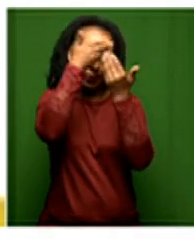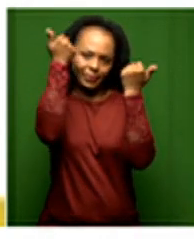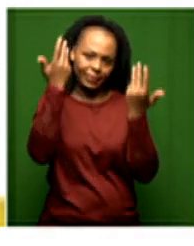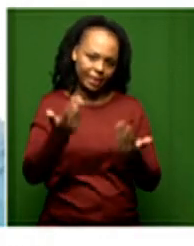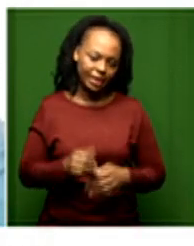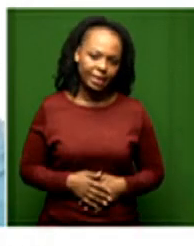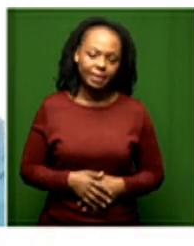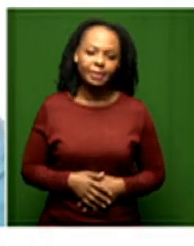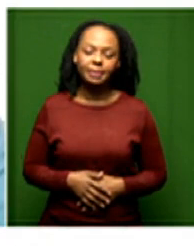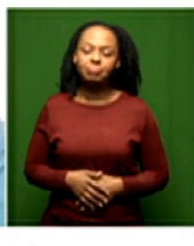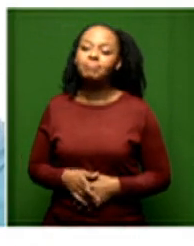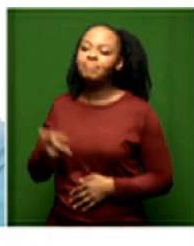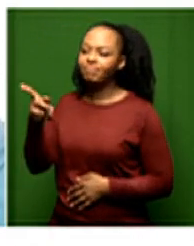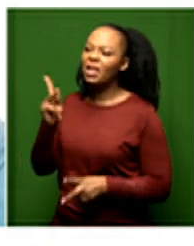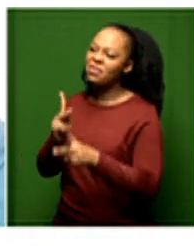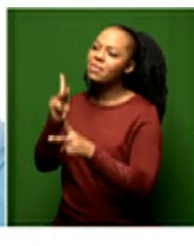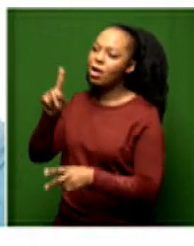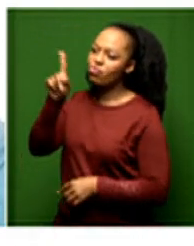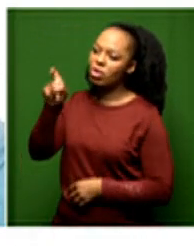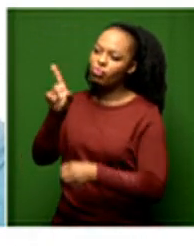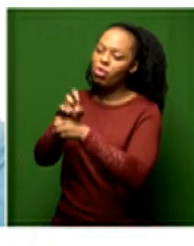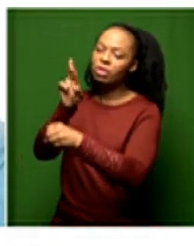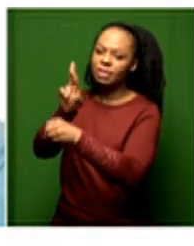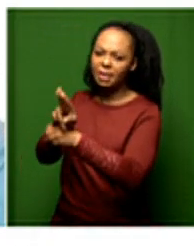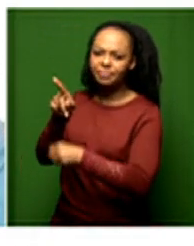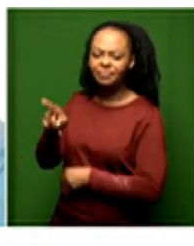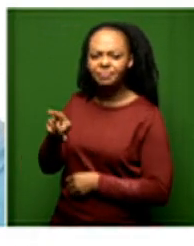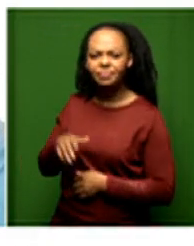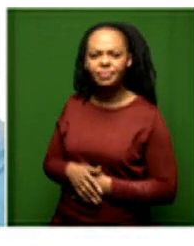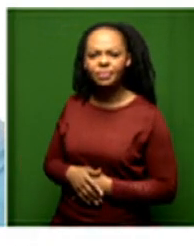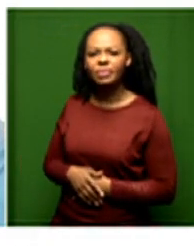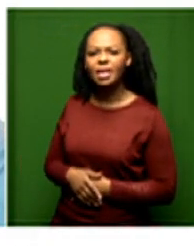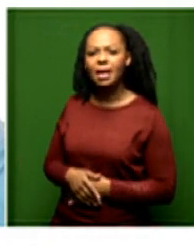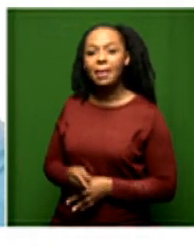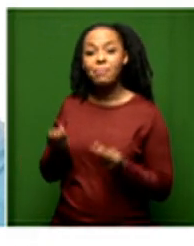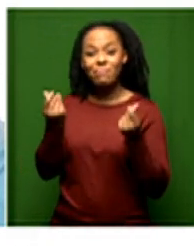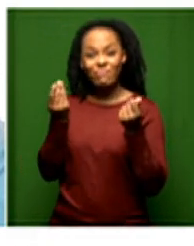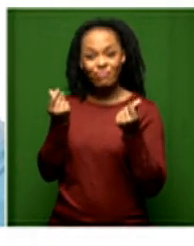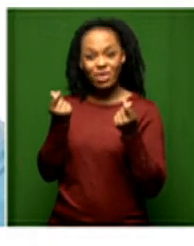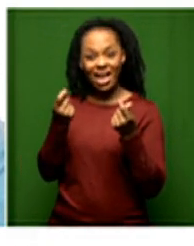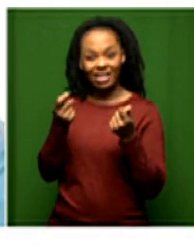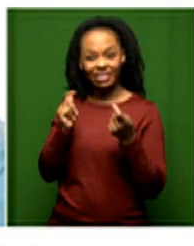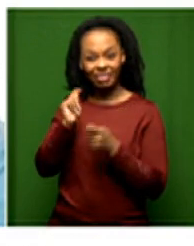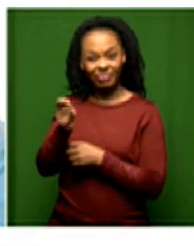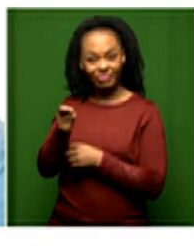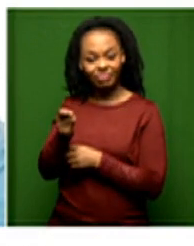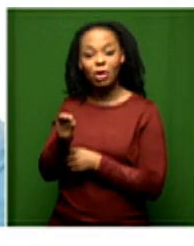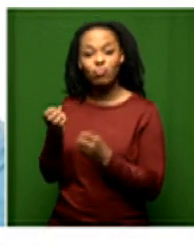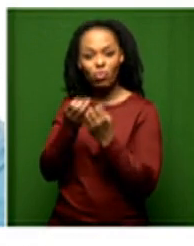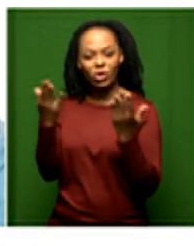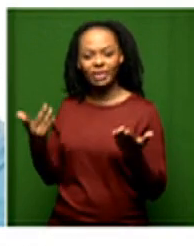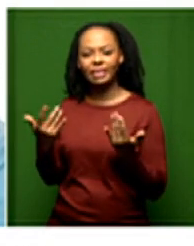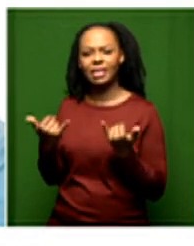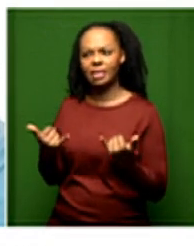Sakina. And just a final question, Dr. Mzukwa, price, that of course is a very sensitive subject for many South